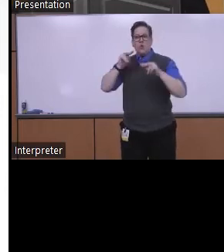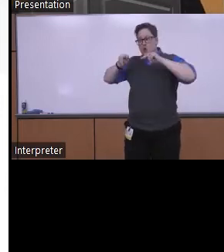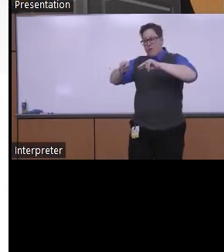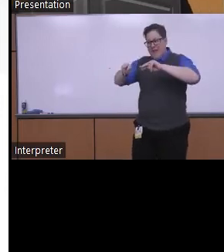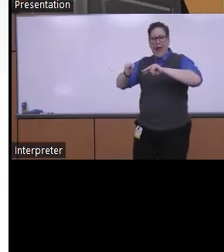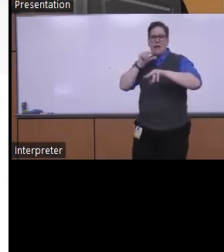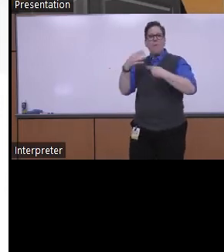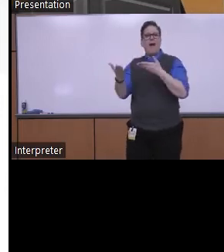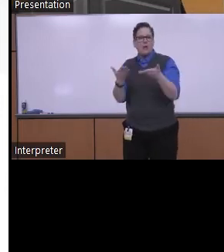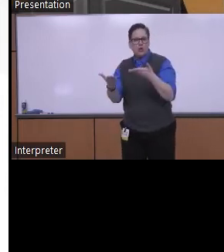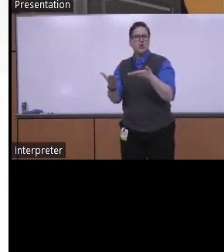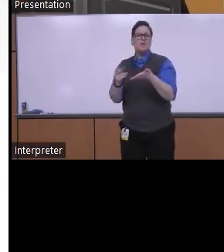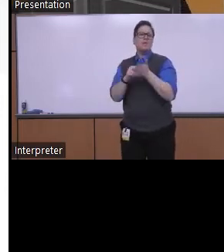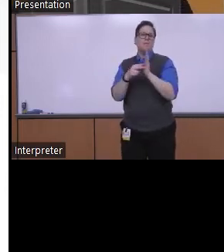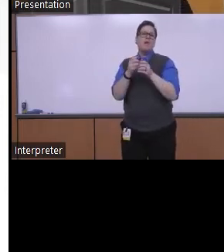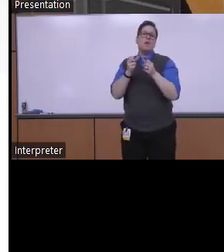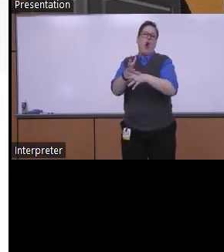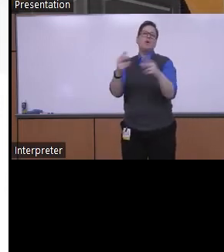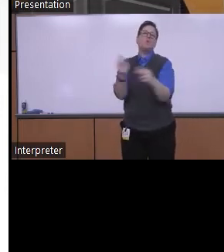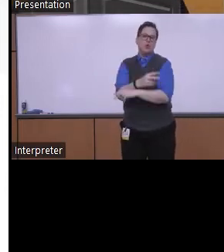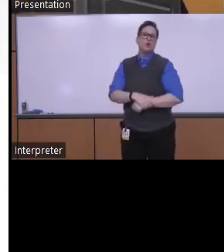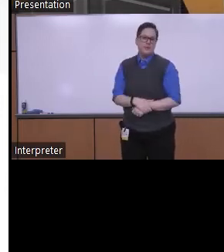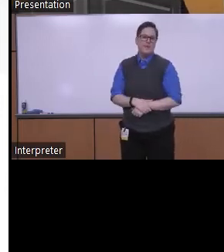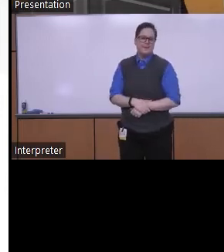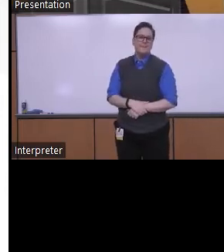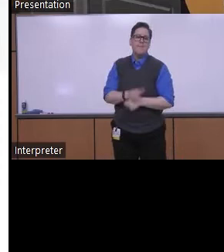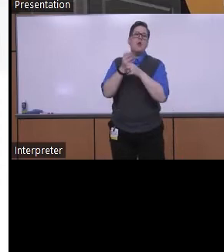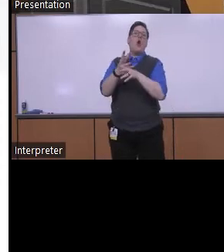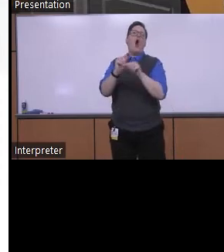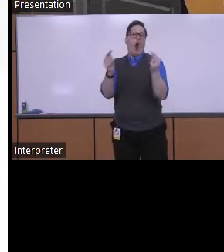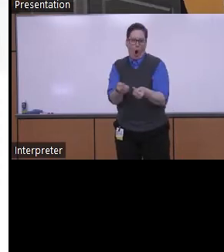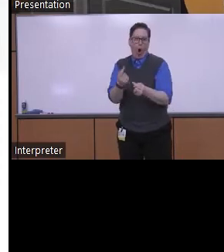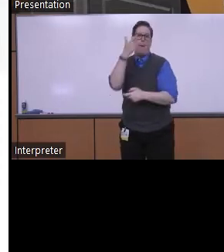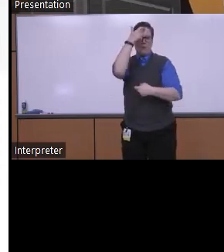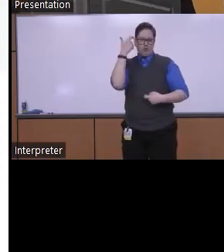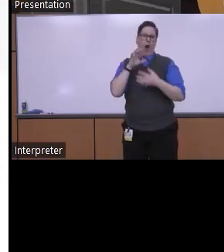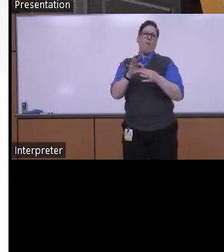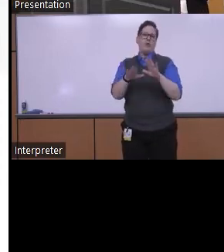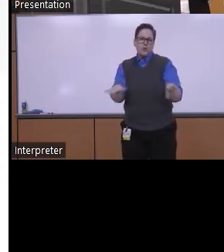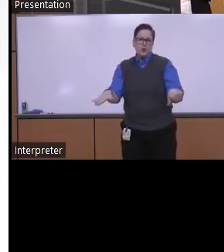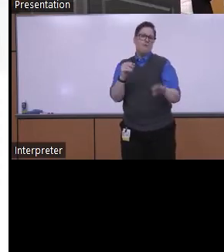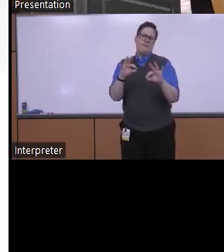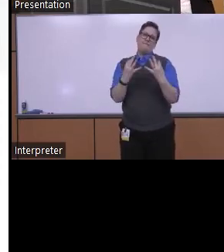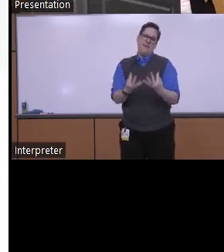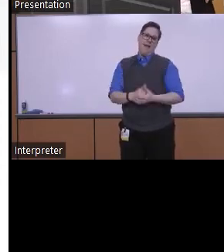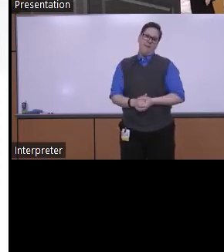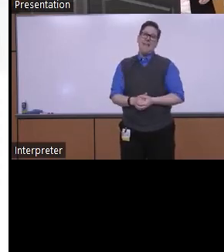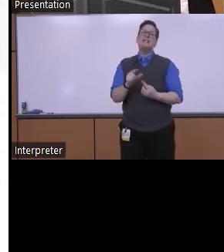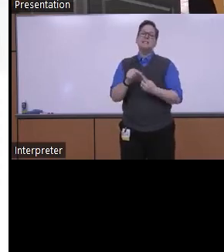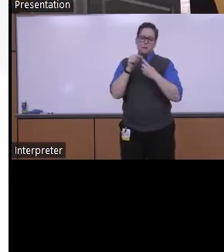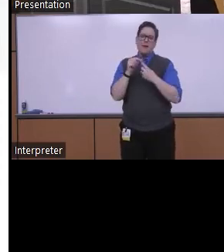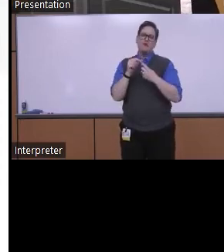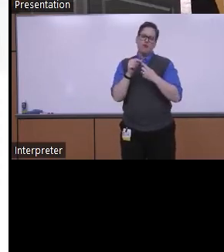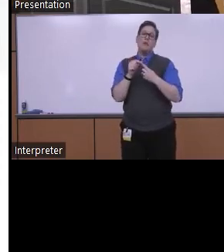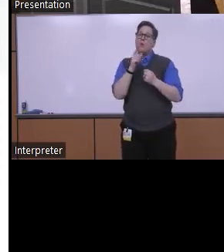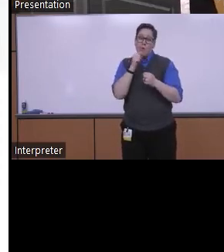not services. Reporting and investigation causes real harm and trauma to children and families, and disproportionately so to poor families. This